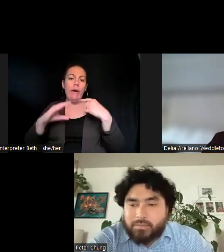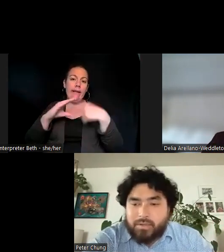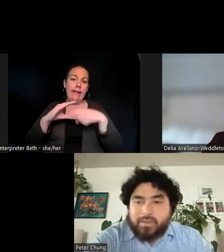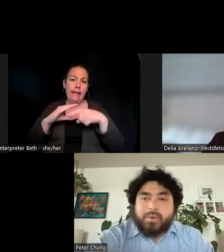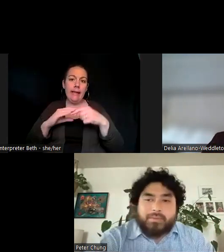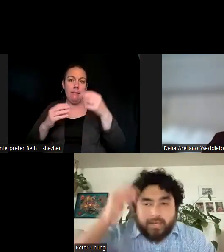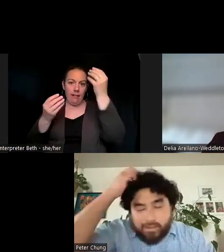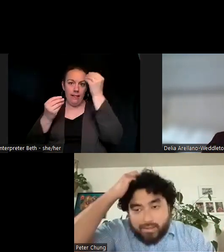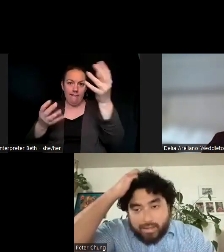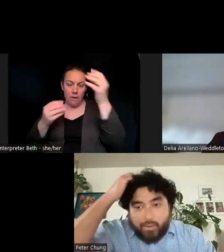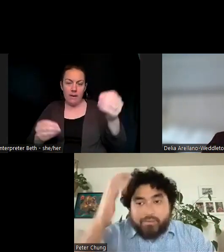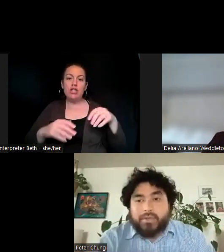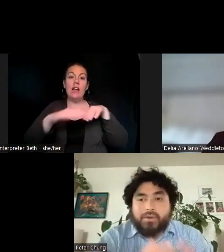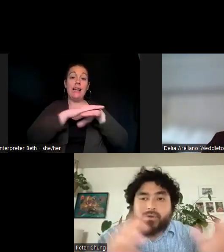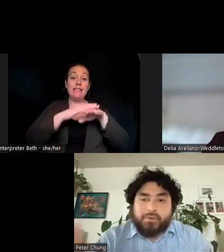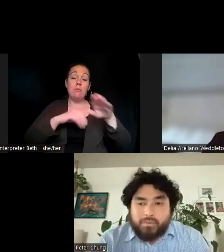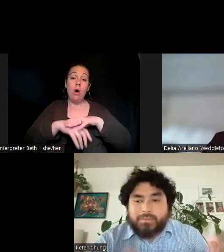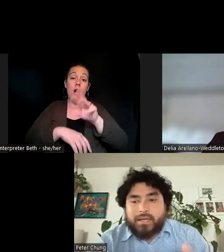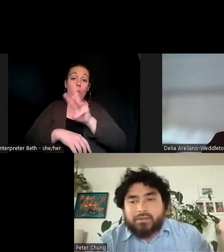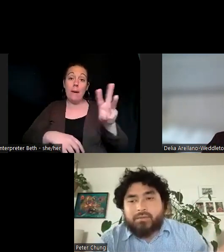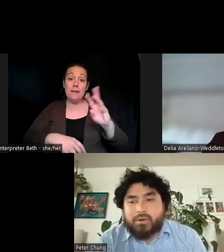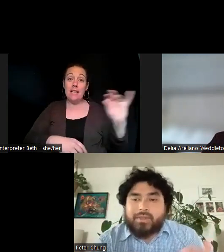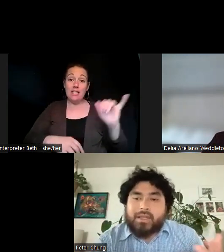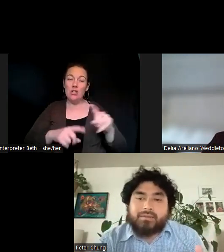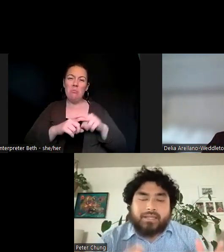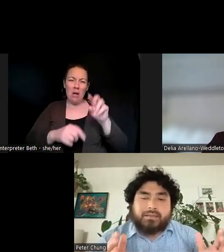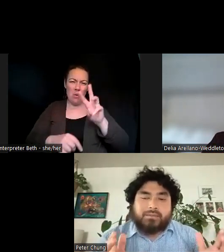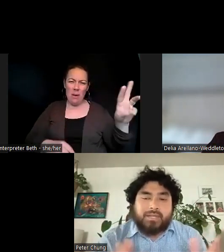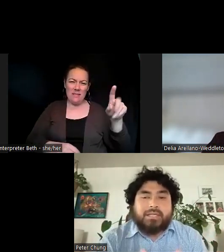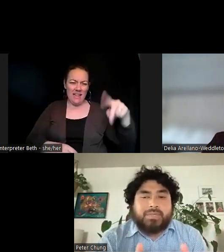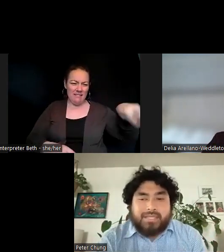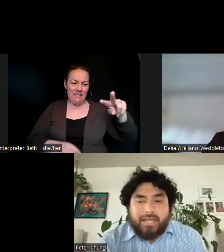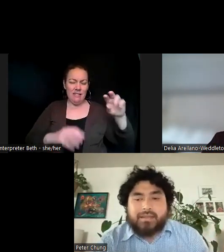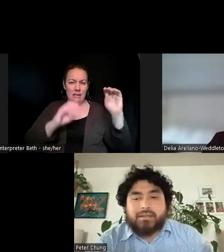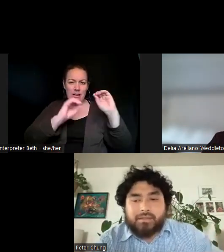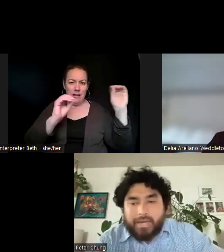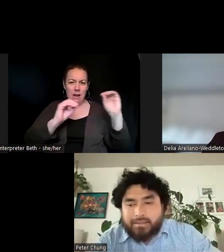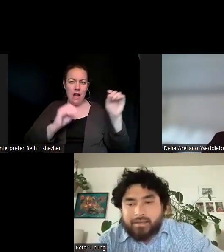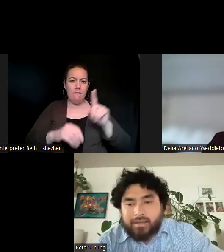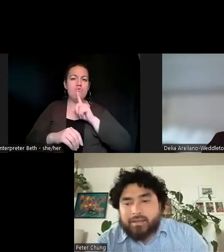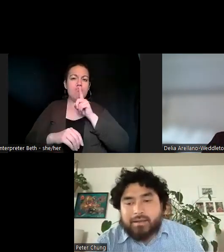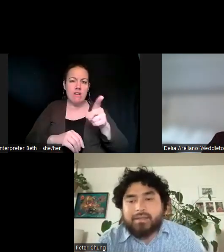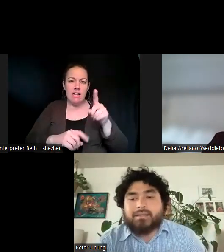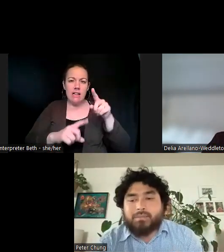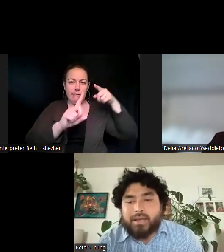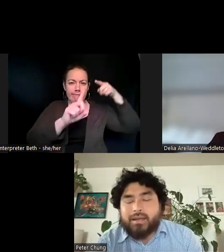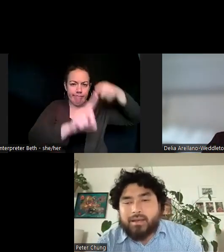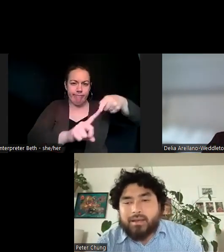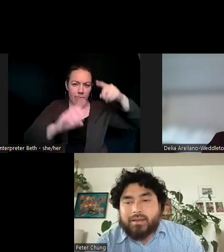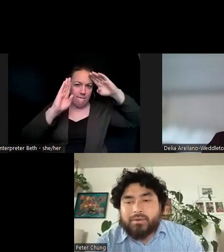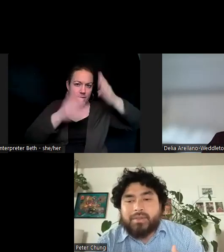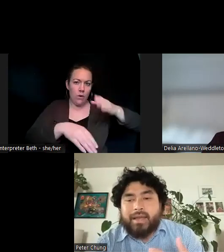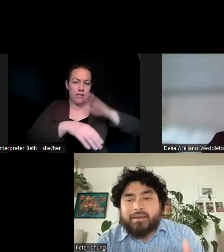is accessible on their website. However, when you go through the website and so forth, none of it has really pertained to ESSER. And I think this is